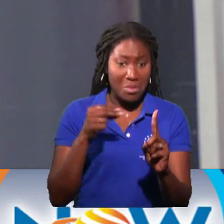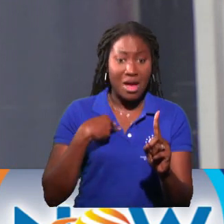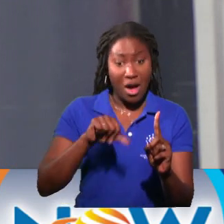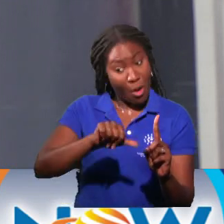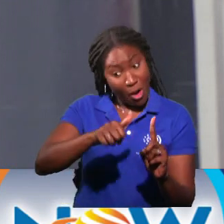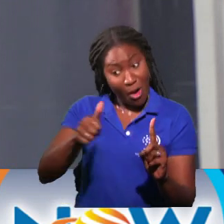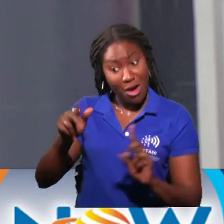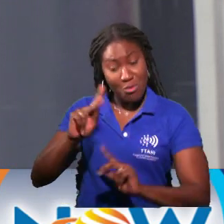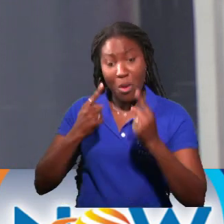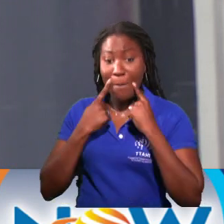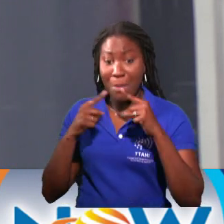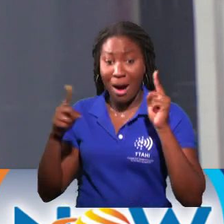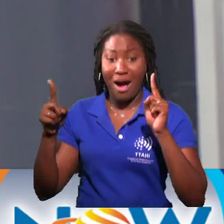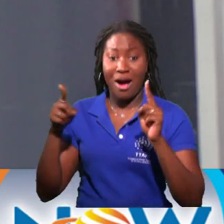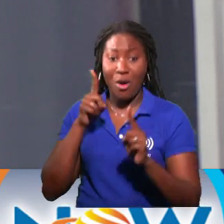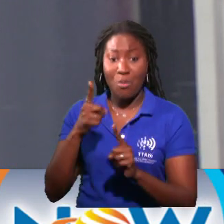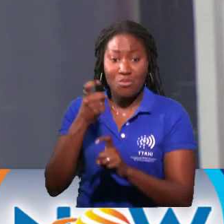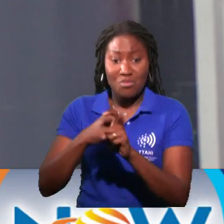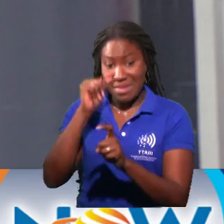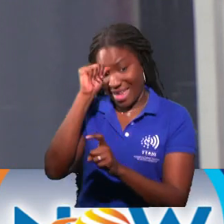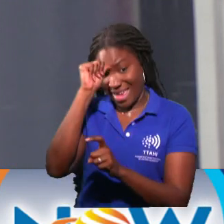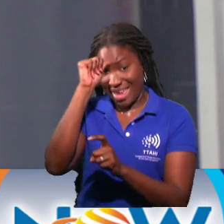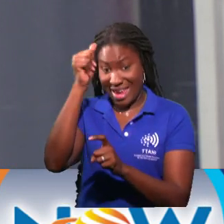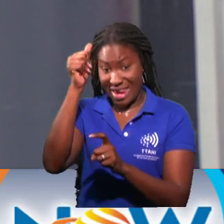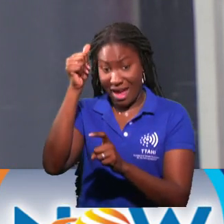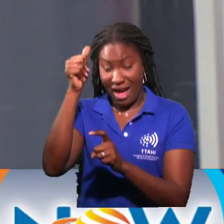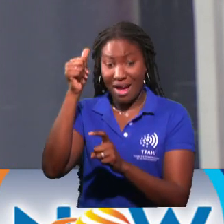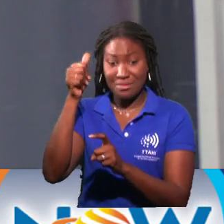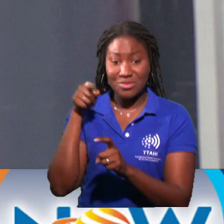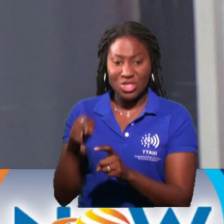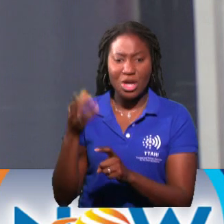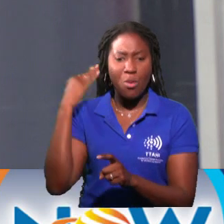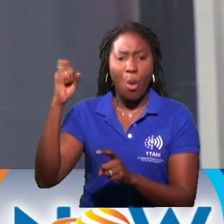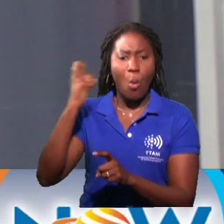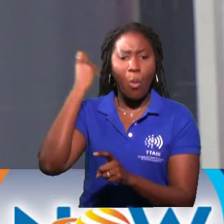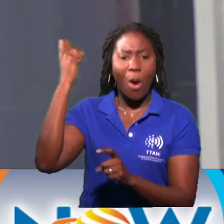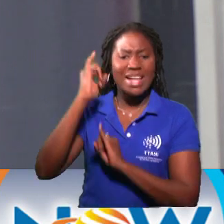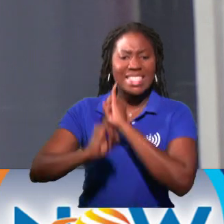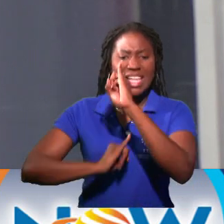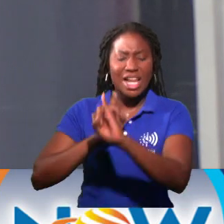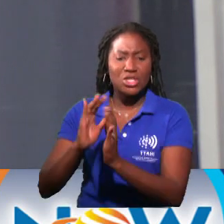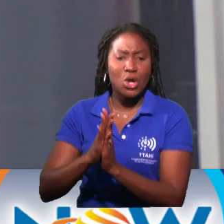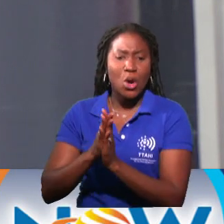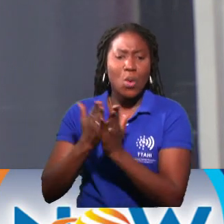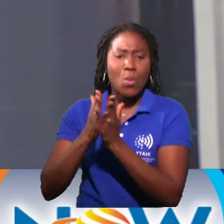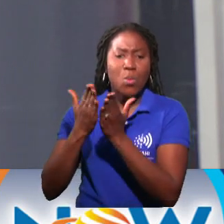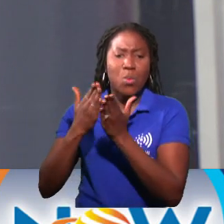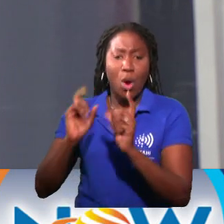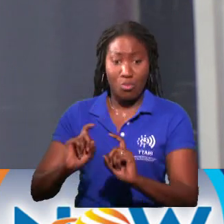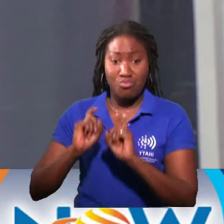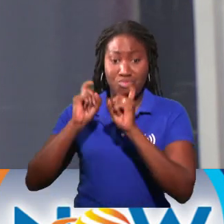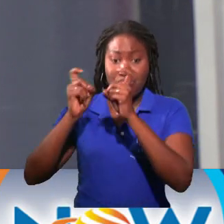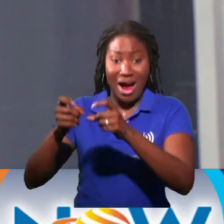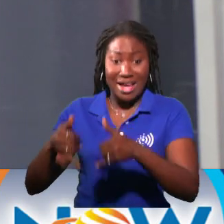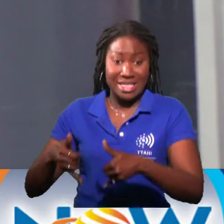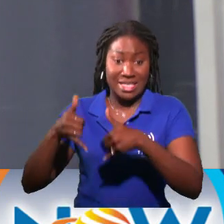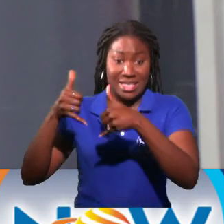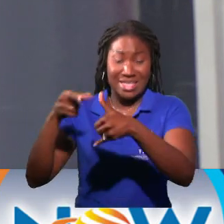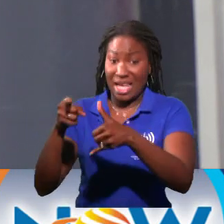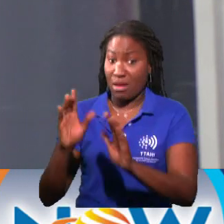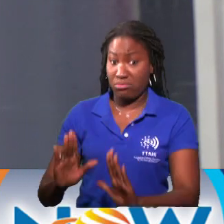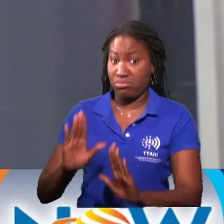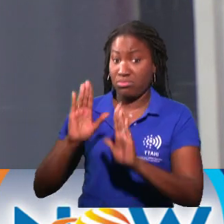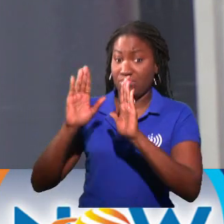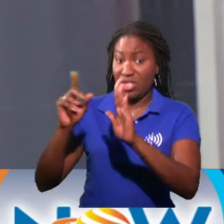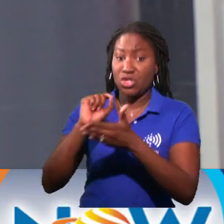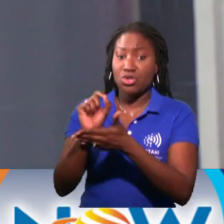Gitanjali Shree, coming from India. She would have won the International Booker Prize. That's a very big prize. And she wrote